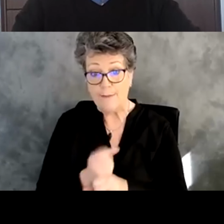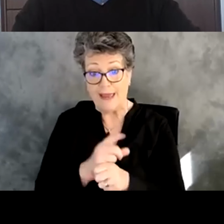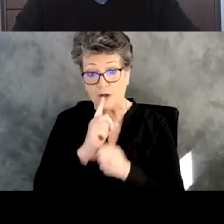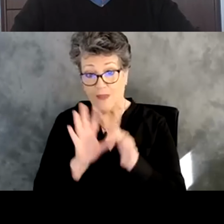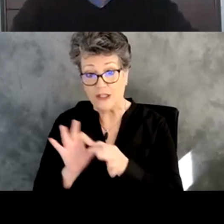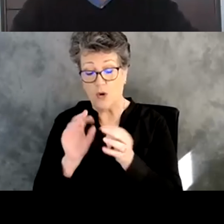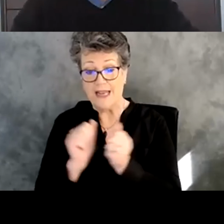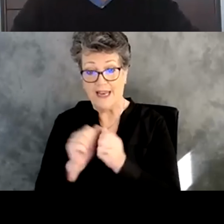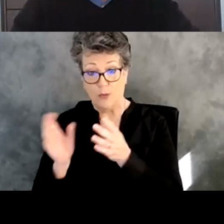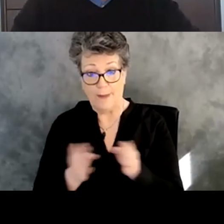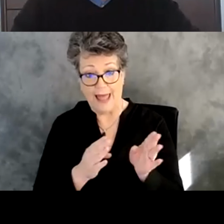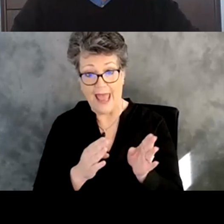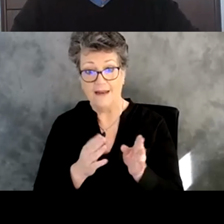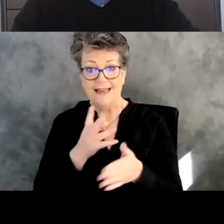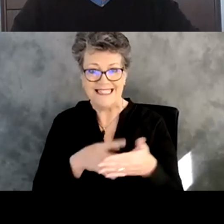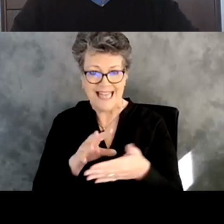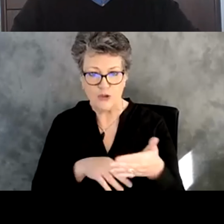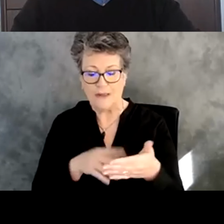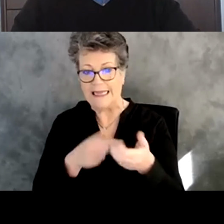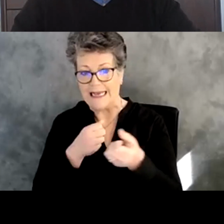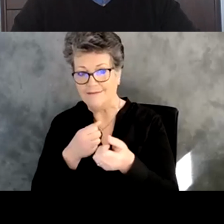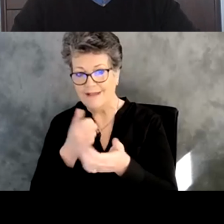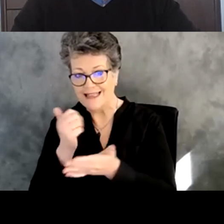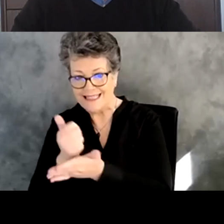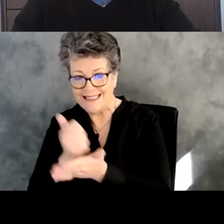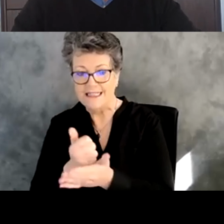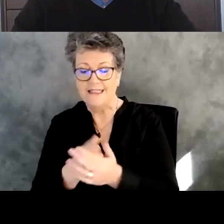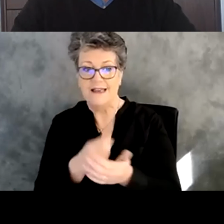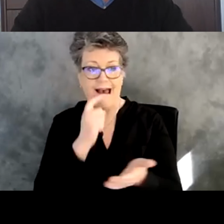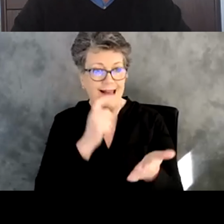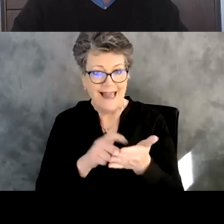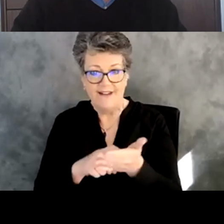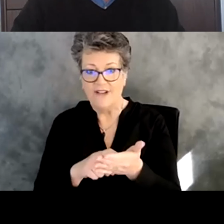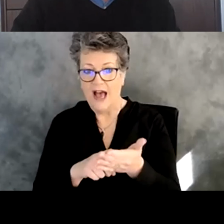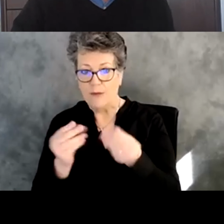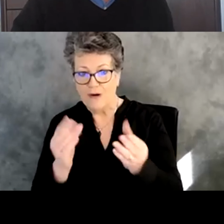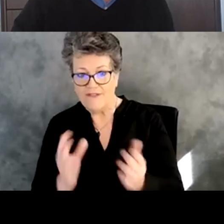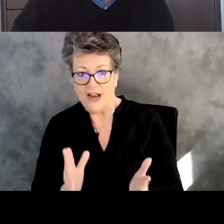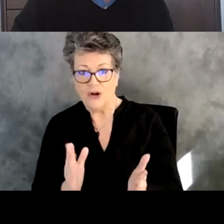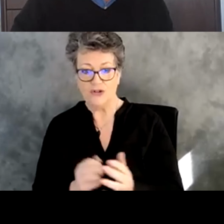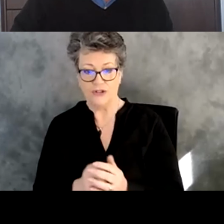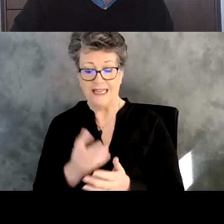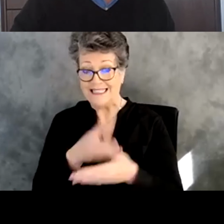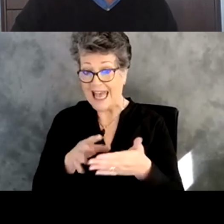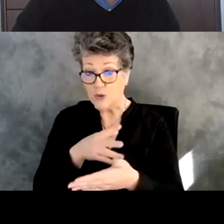coordinated with the plan, scheduling assistance, identifying needed providers, facilitating communication and